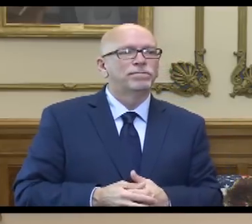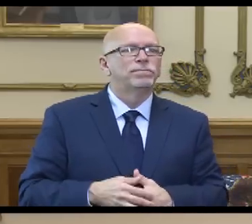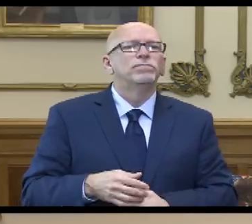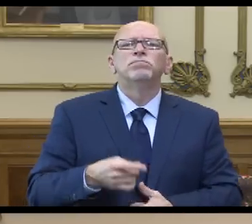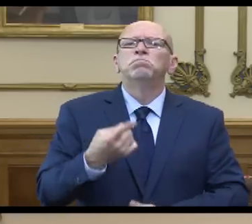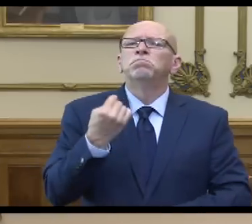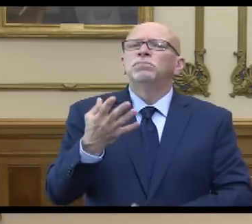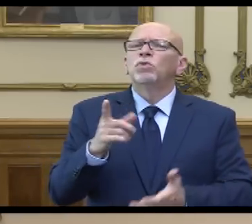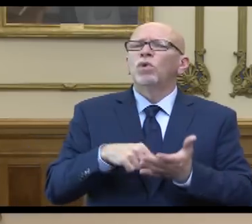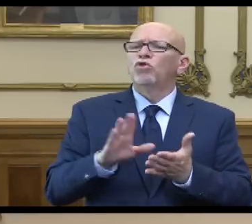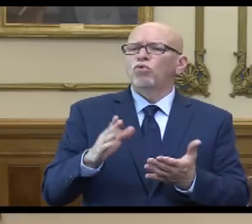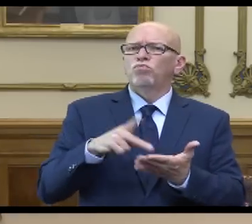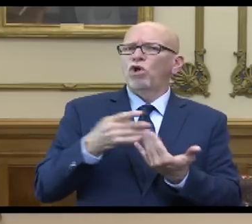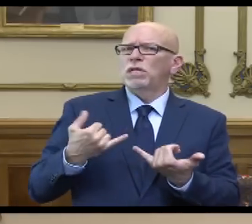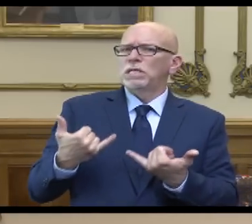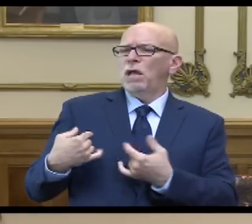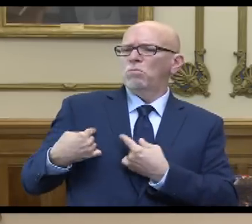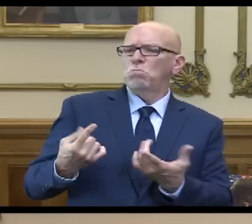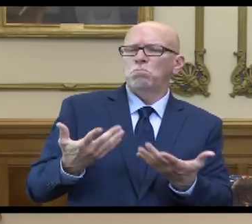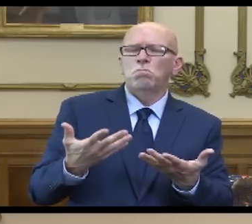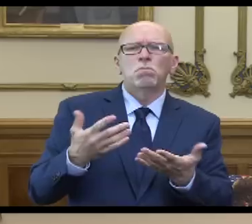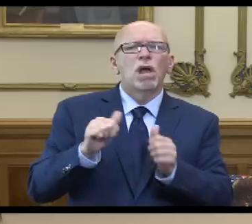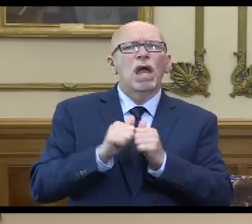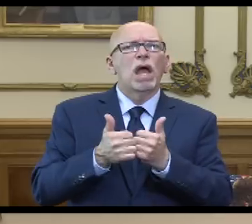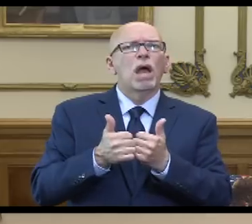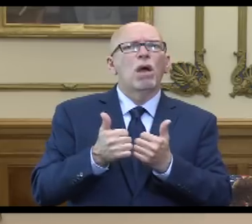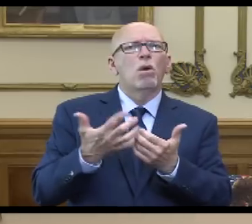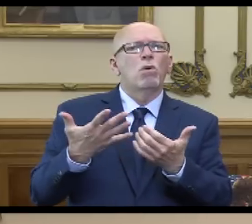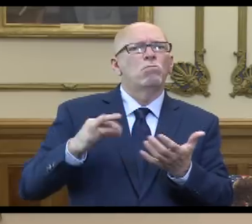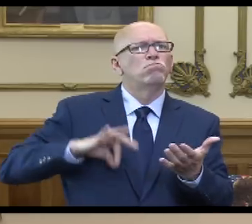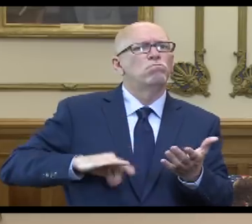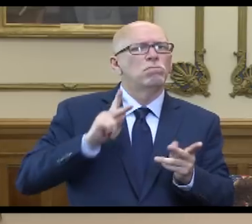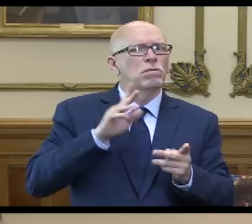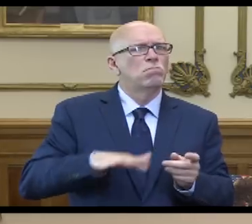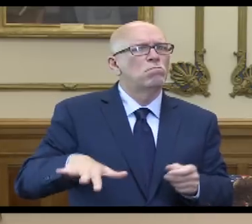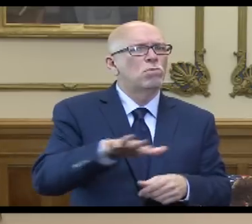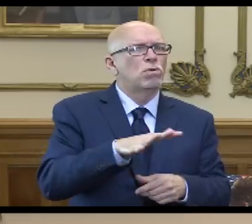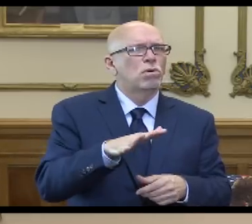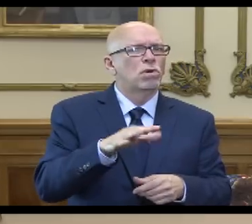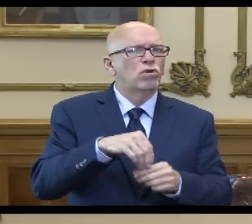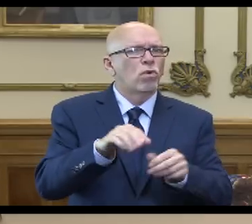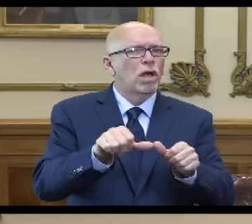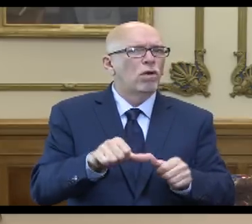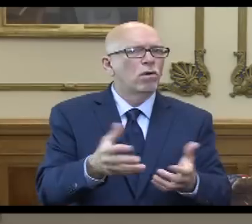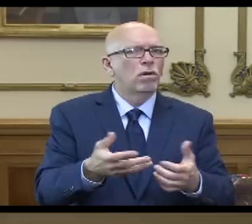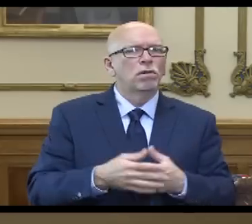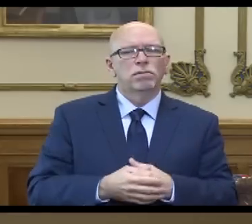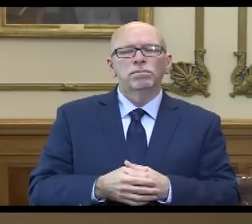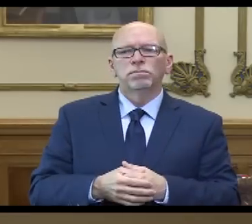of your project? How exactly has it benefited the people in your area?